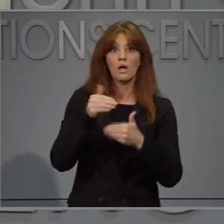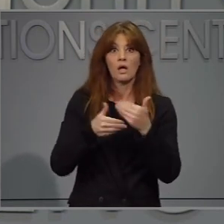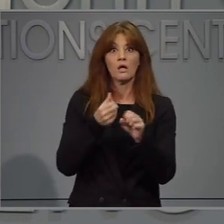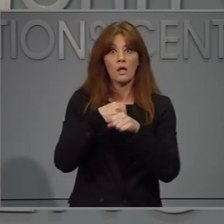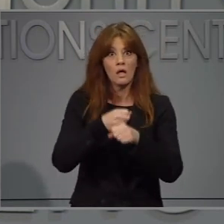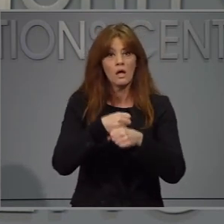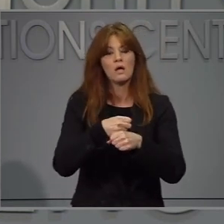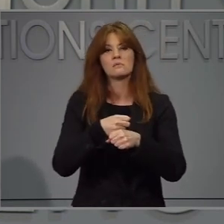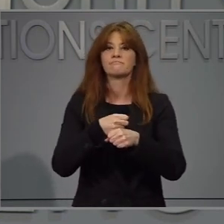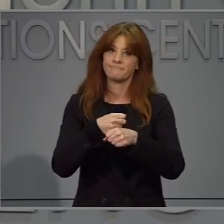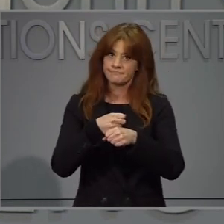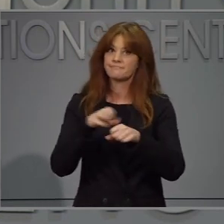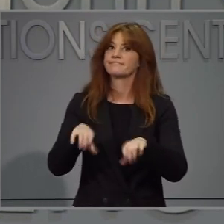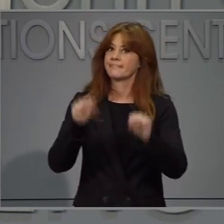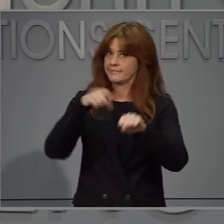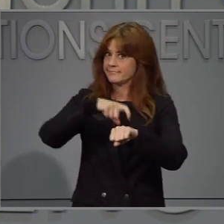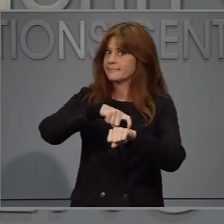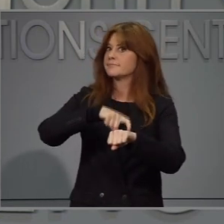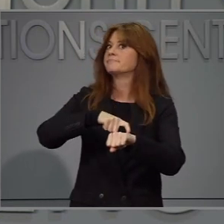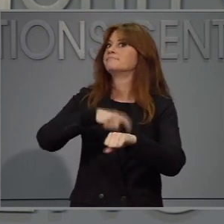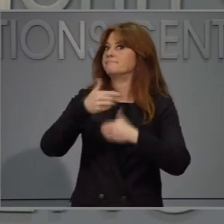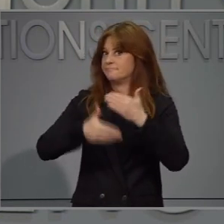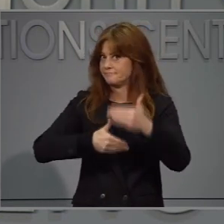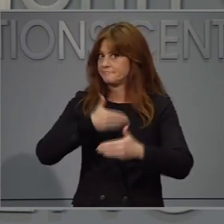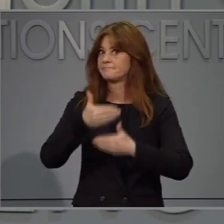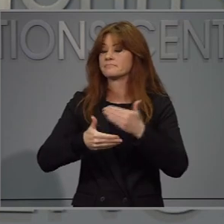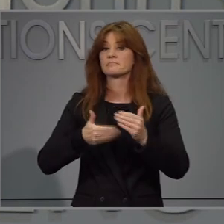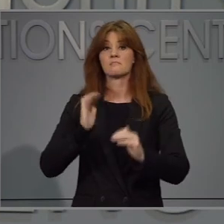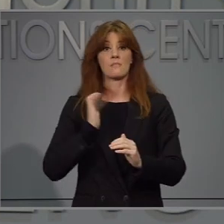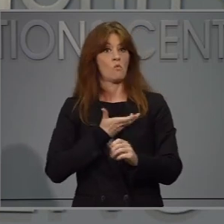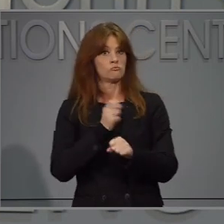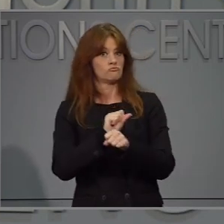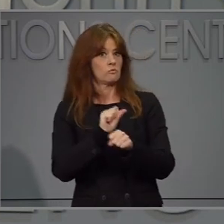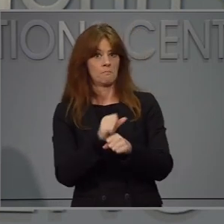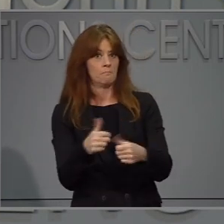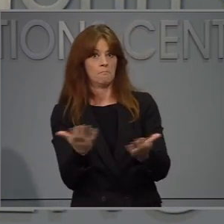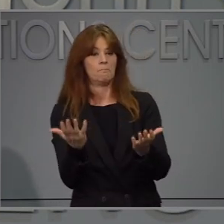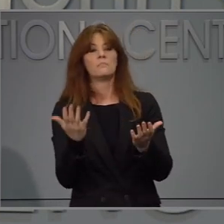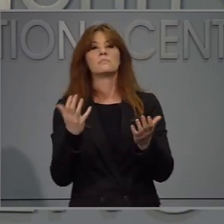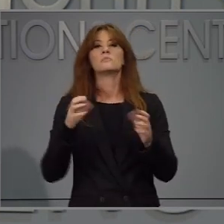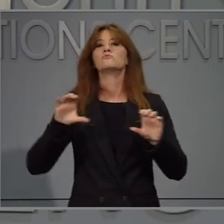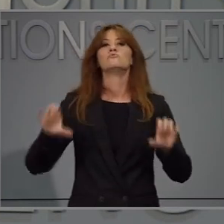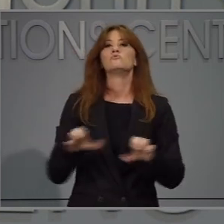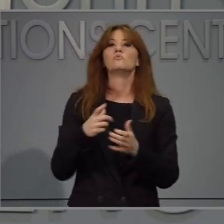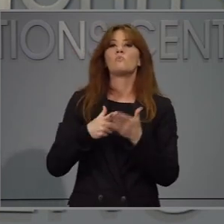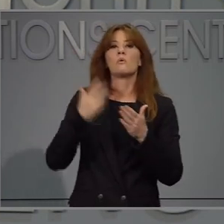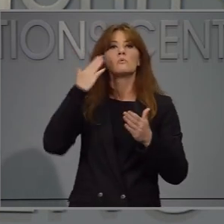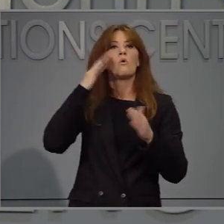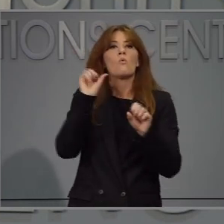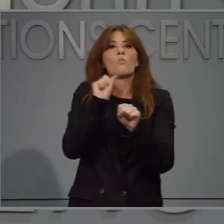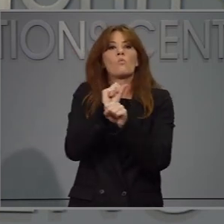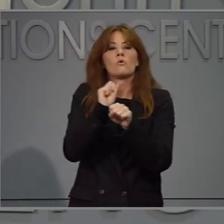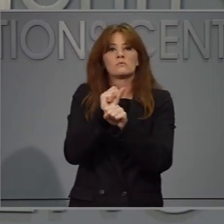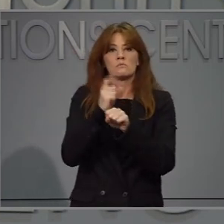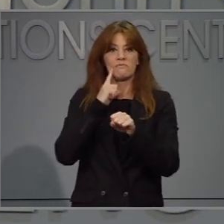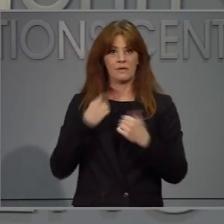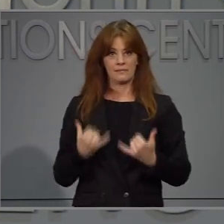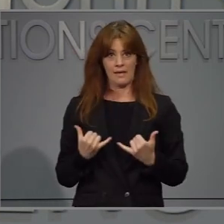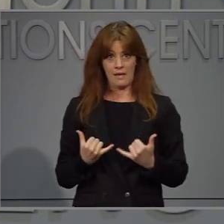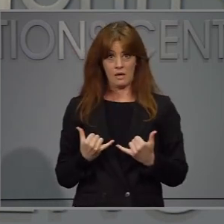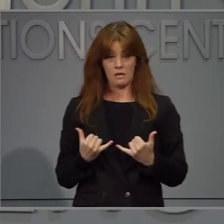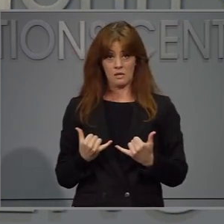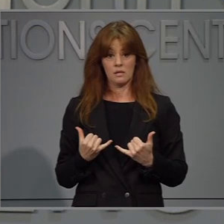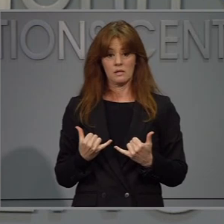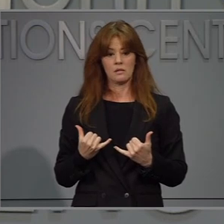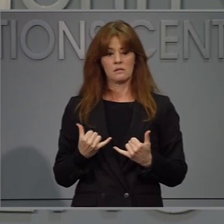but they will take time. Our job is to do what we know works right now. Keep